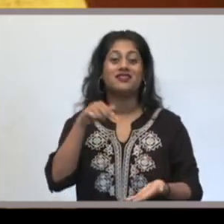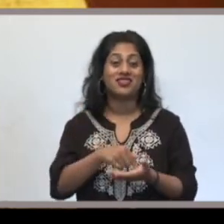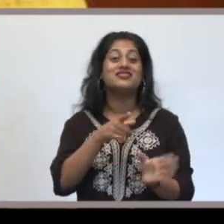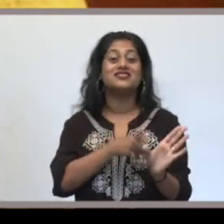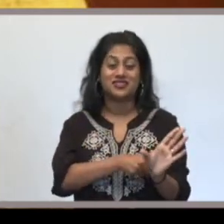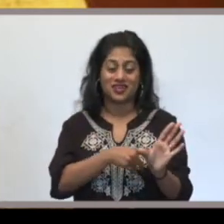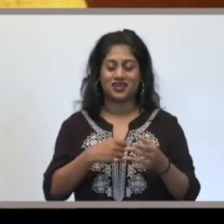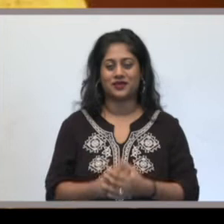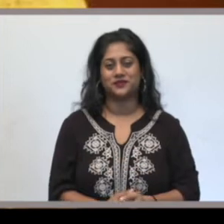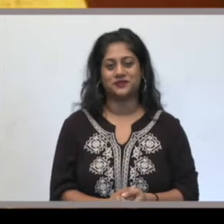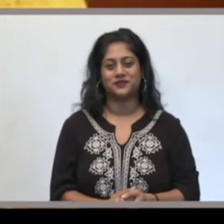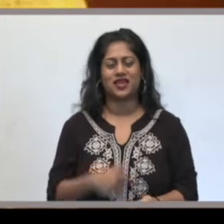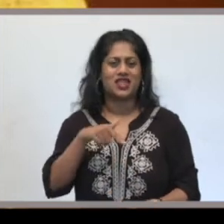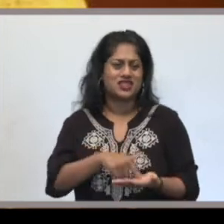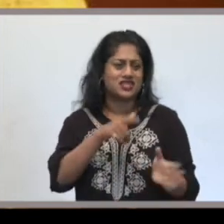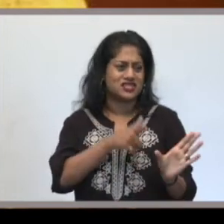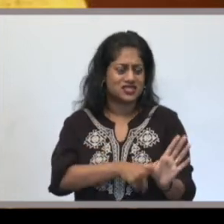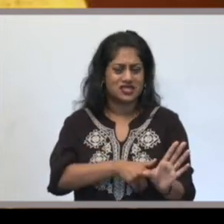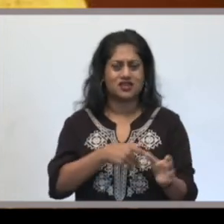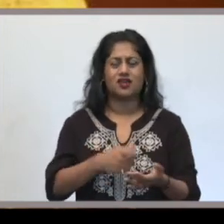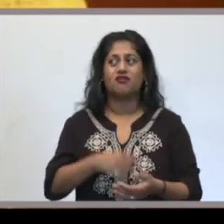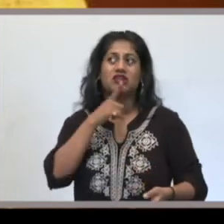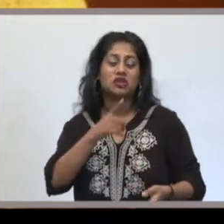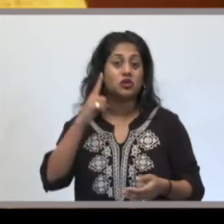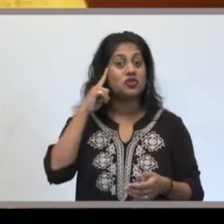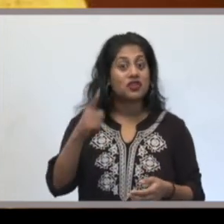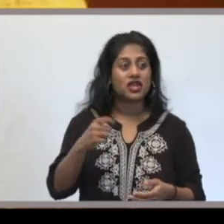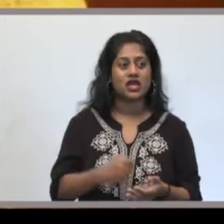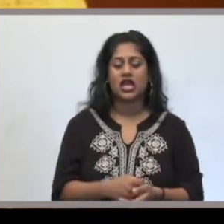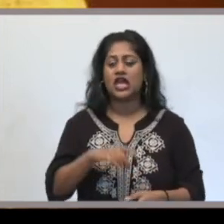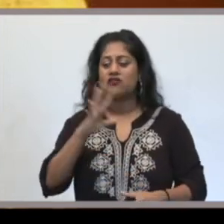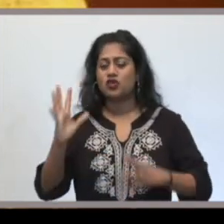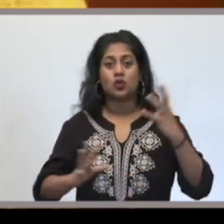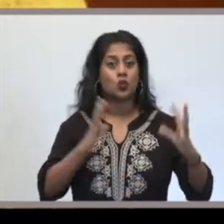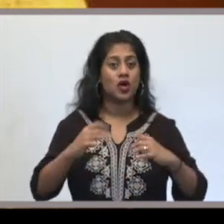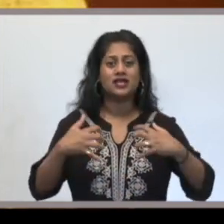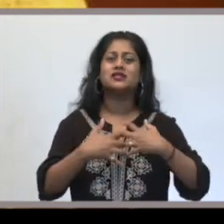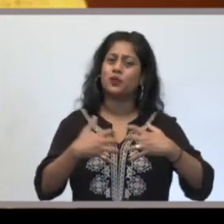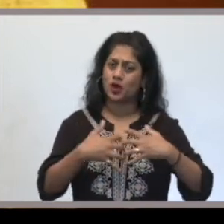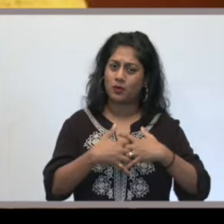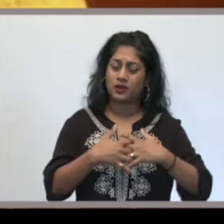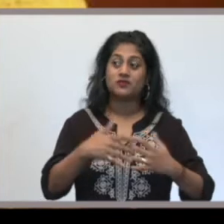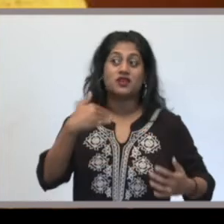to happiness that Jesus gave in his great sermon called the Sermon on the Mount. This is found in